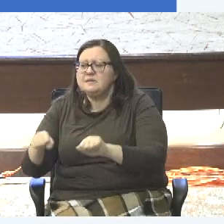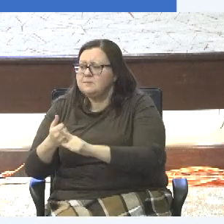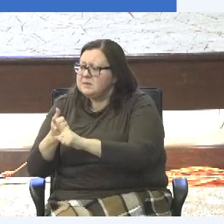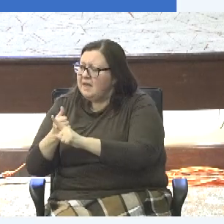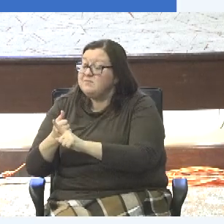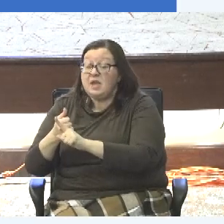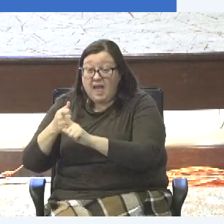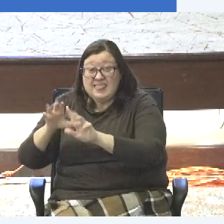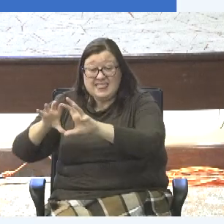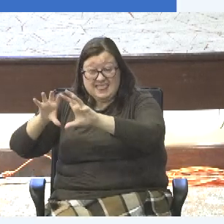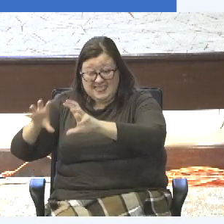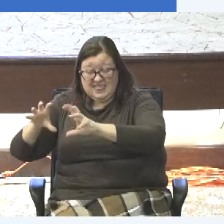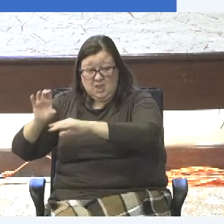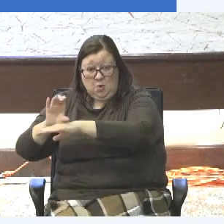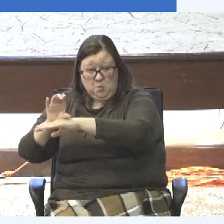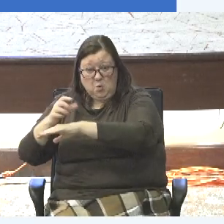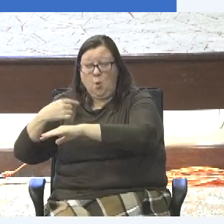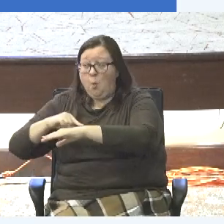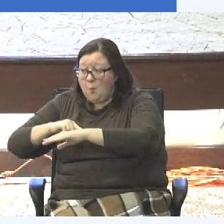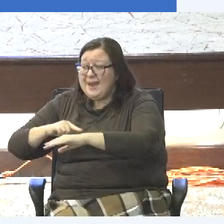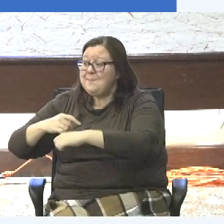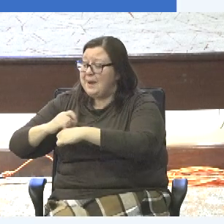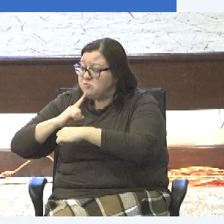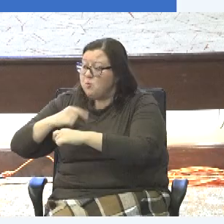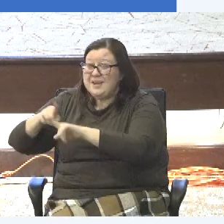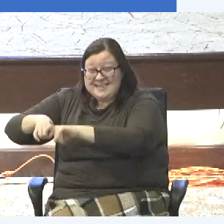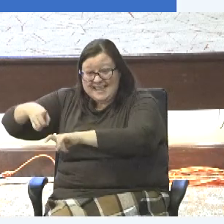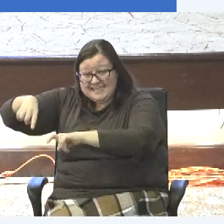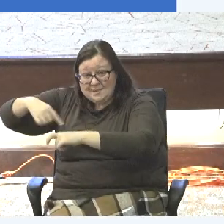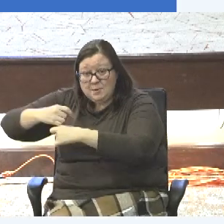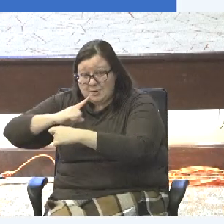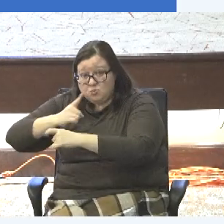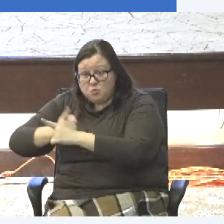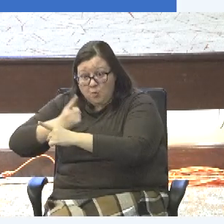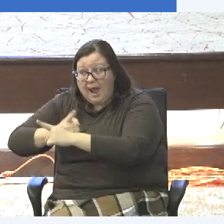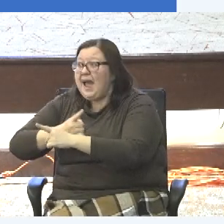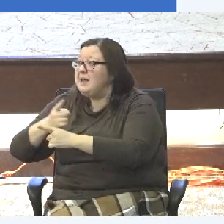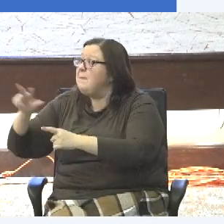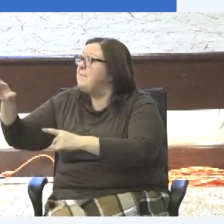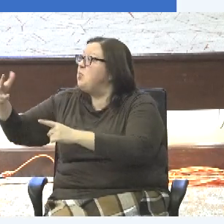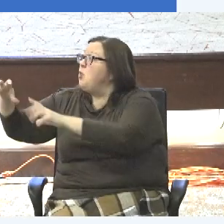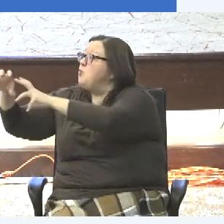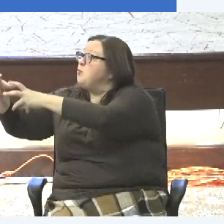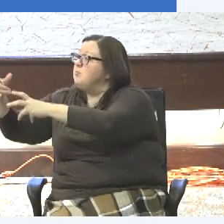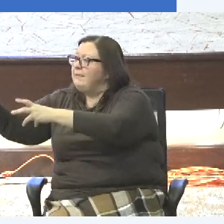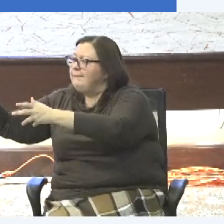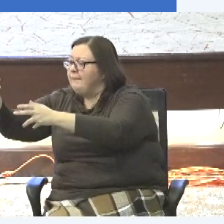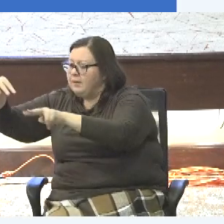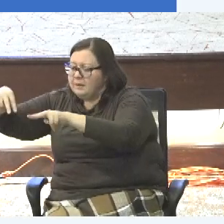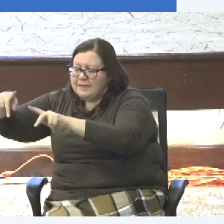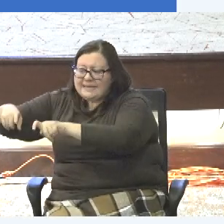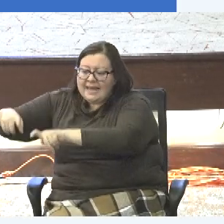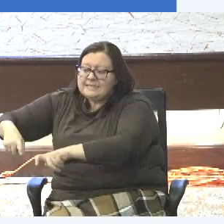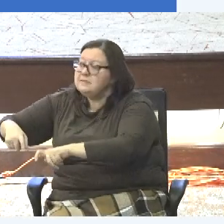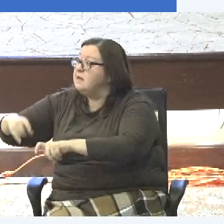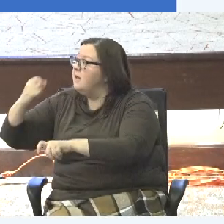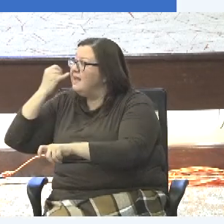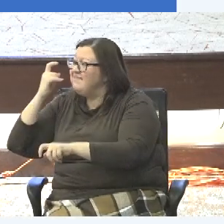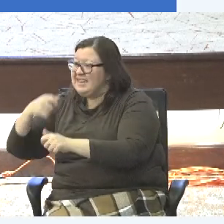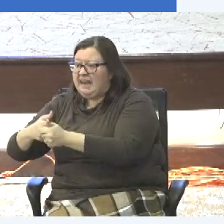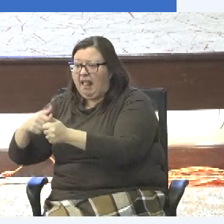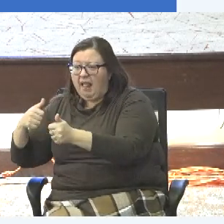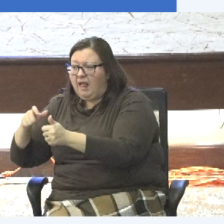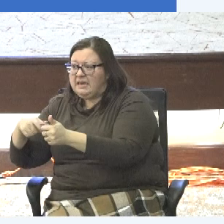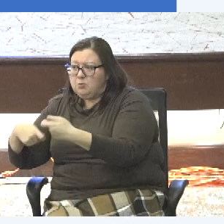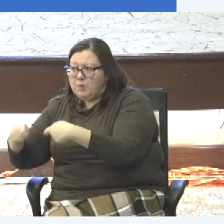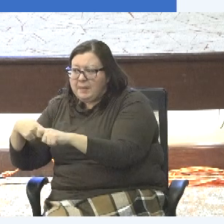tests done by the third-party companies that they're required to be? And so we're going to look at and really assess that, identify where any gaps might exist, and